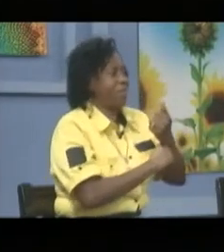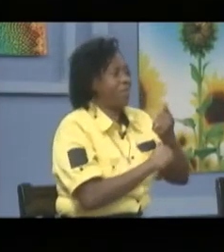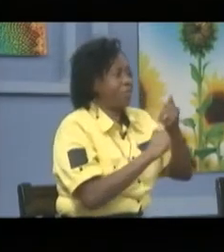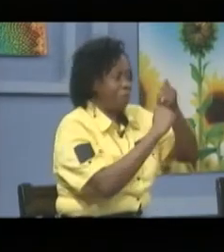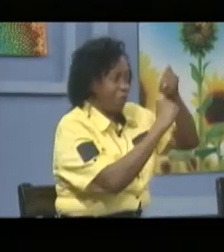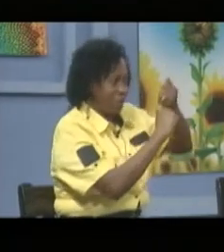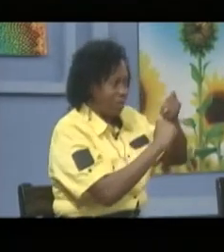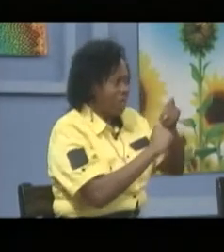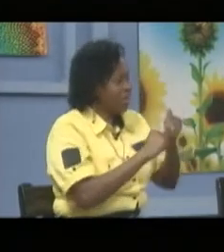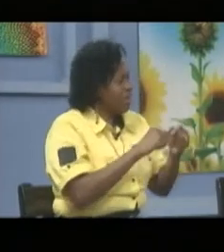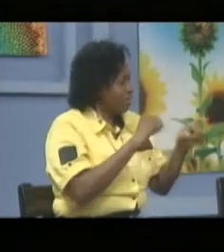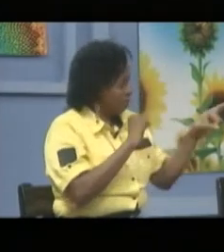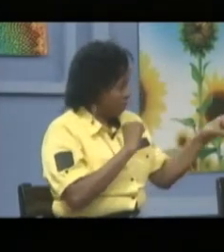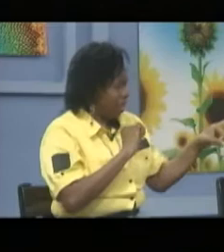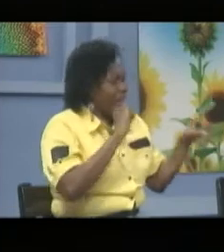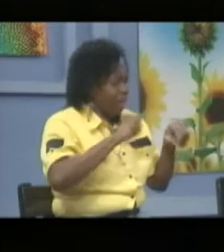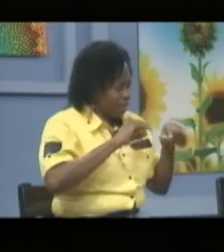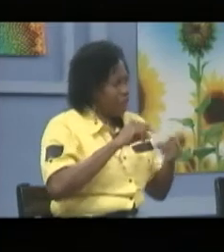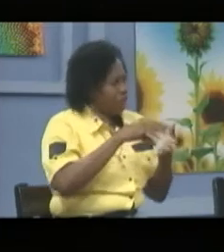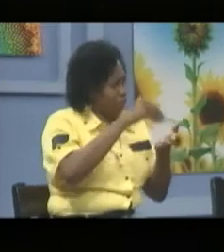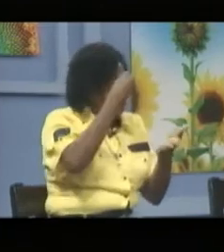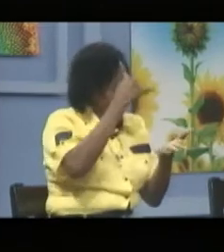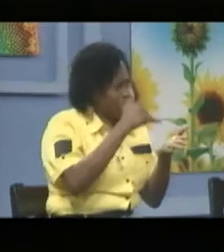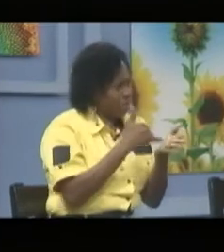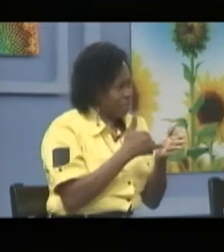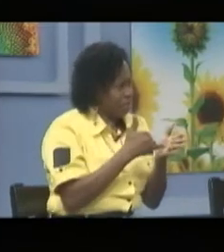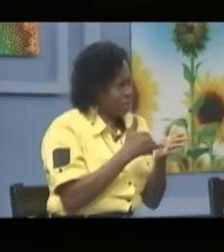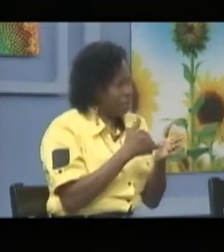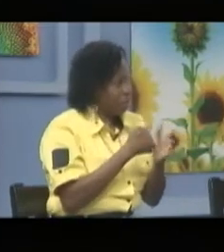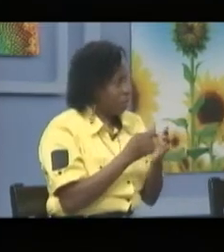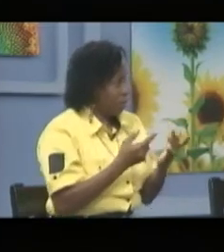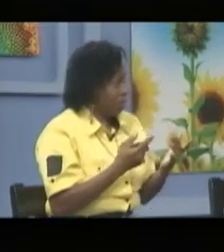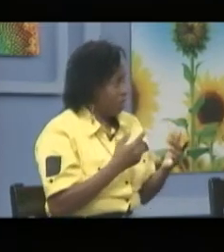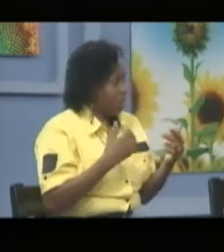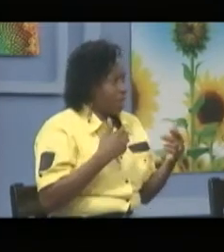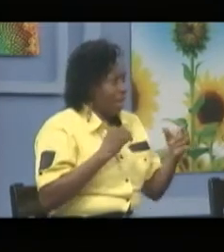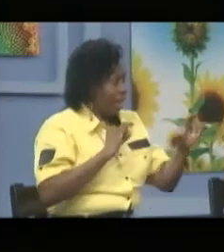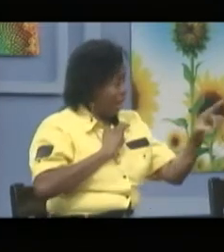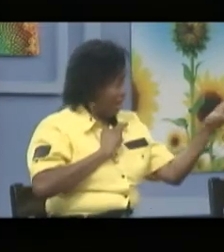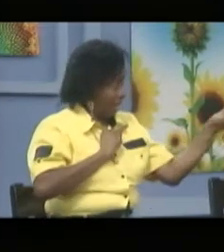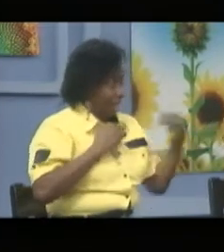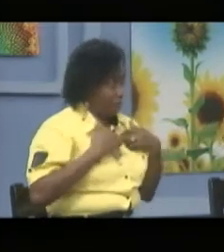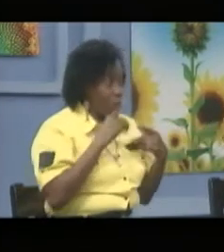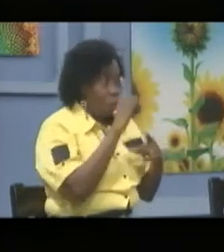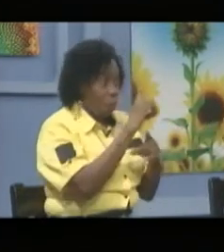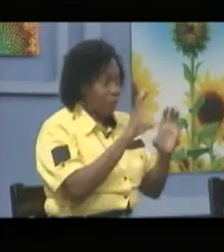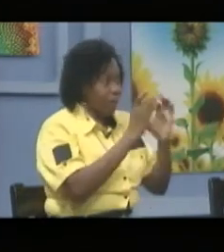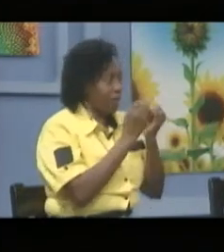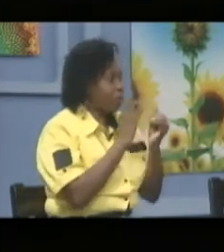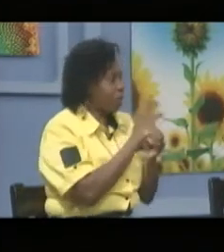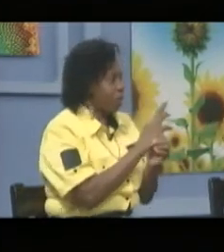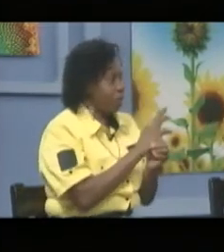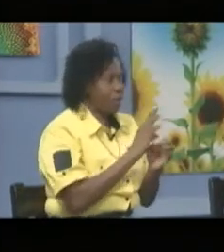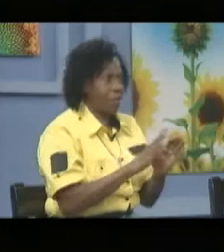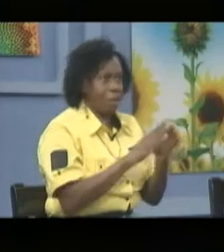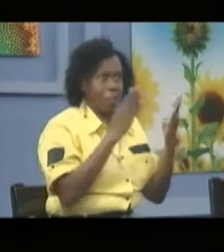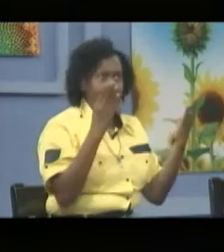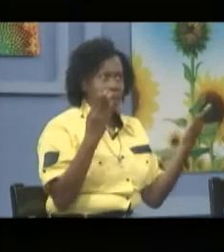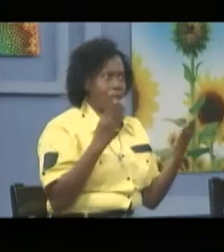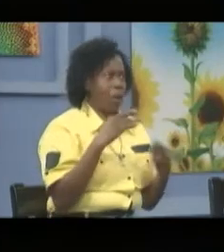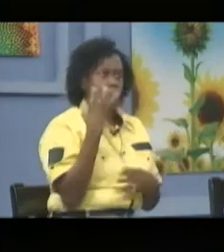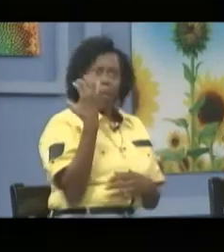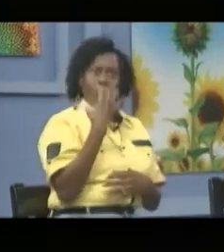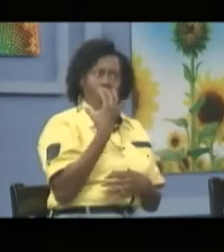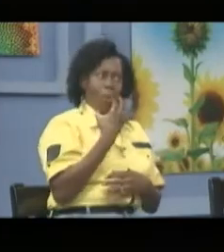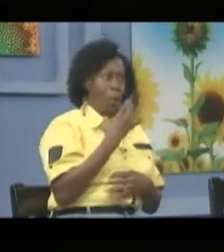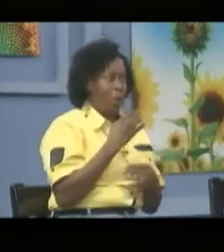learn this. You need to learn this because since I've had like one class with her, it has made a big difference. I can sign